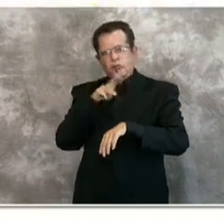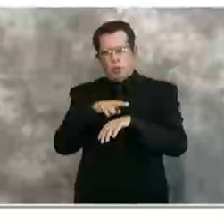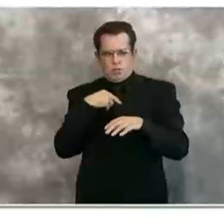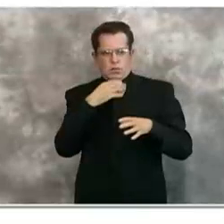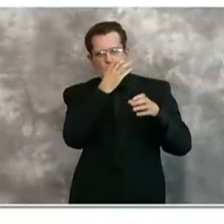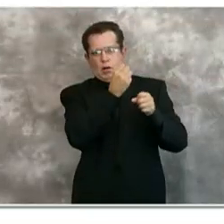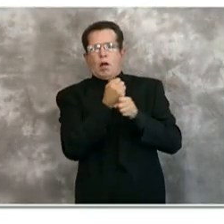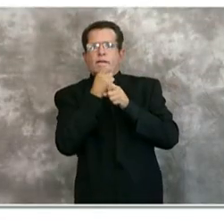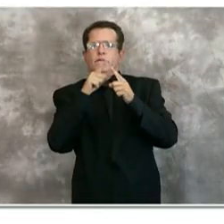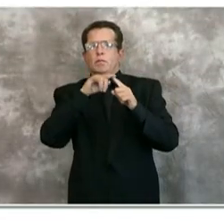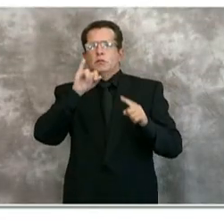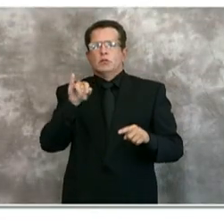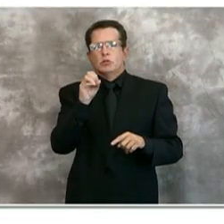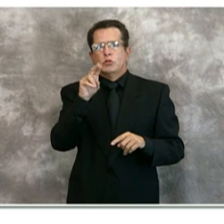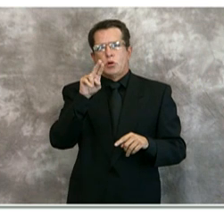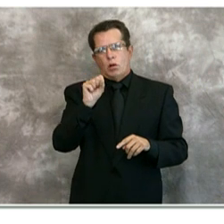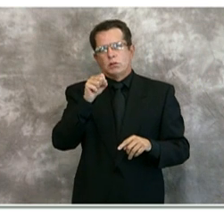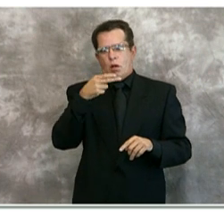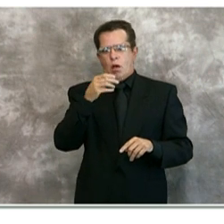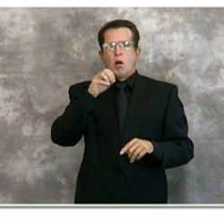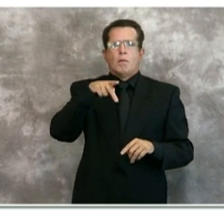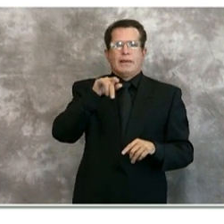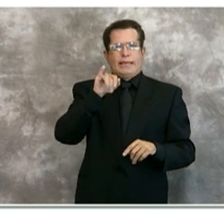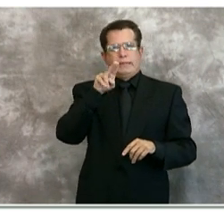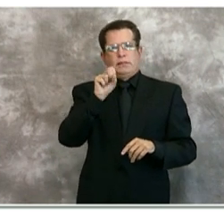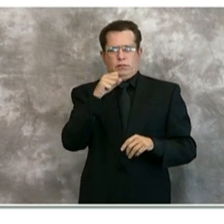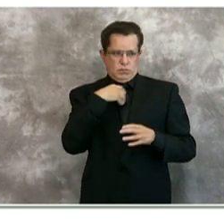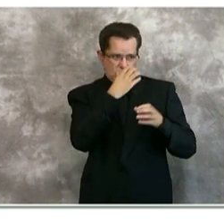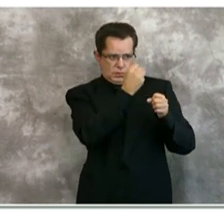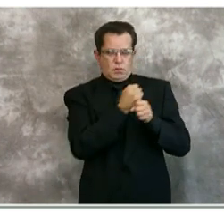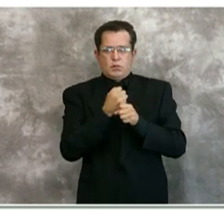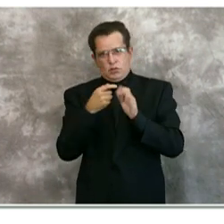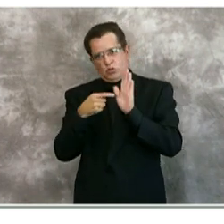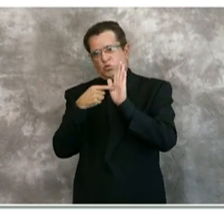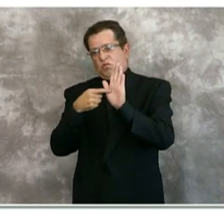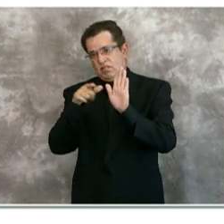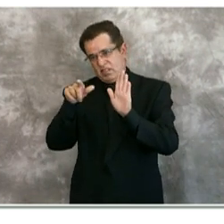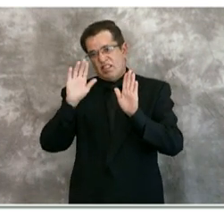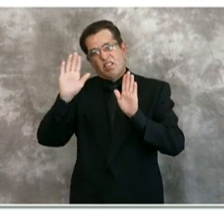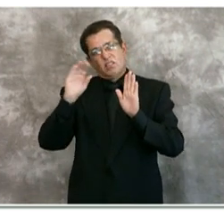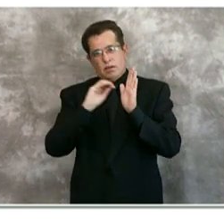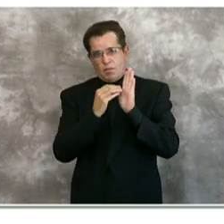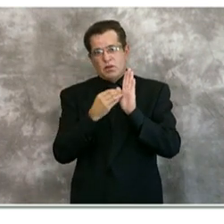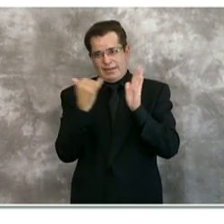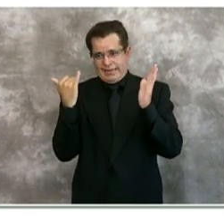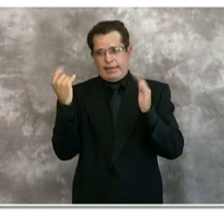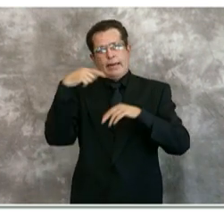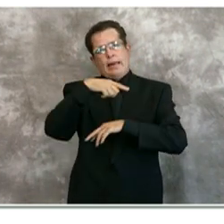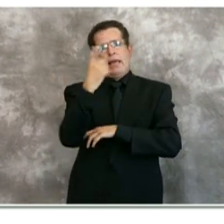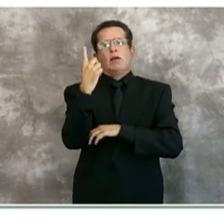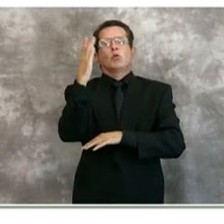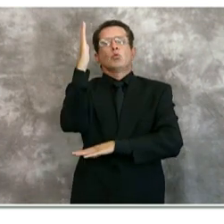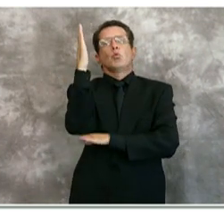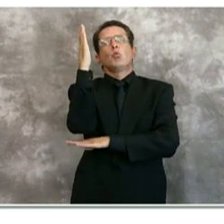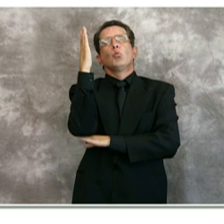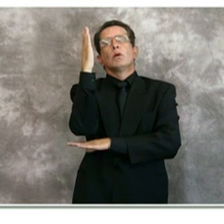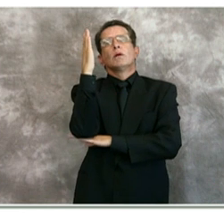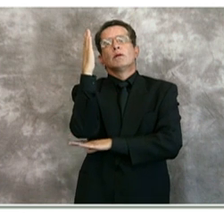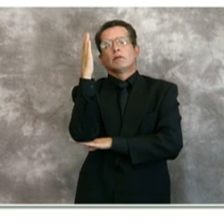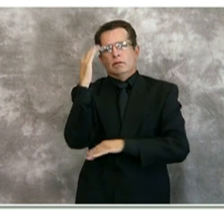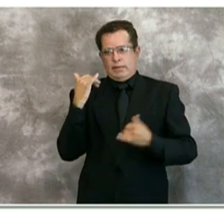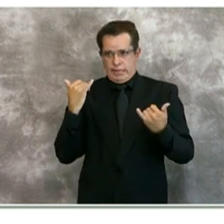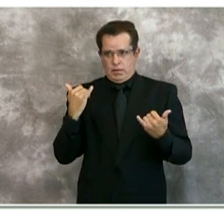the Johns Hopkins dashboard, and these data were obtained today at noon. Today's local